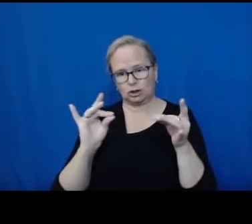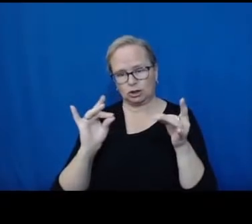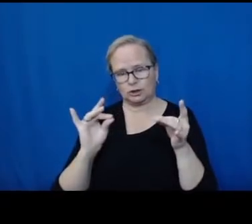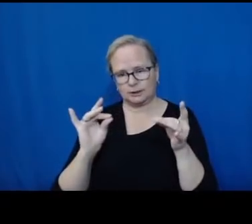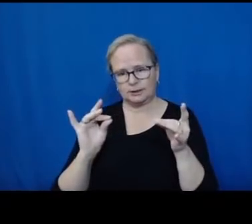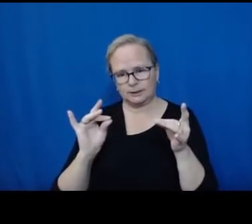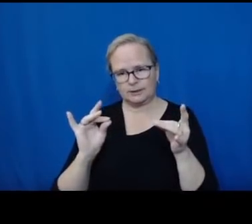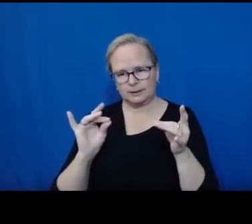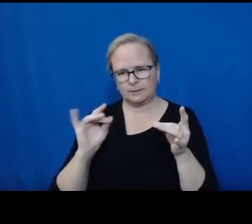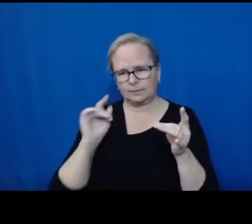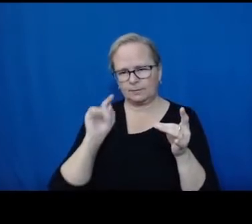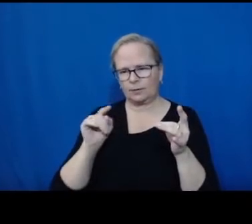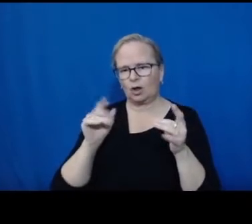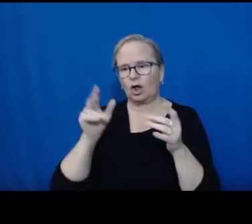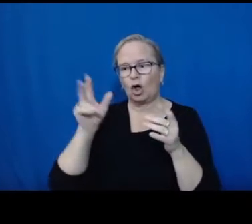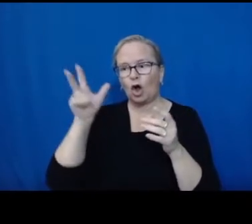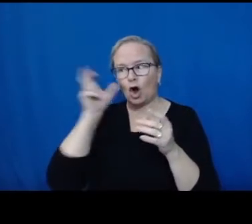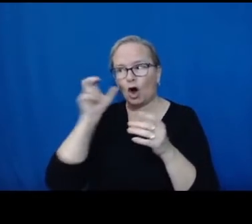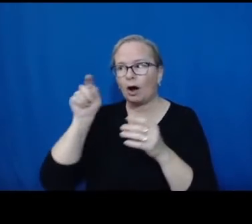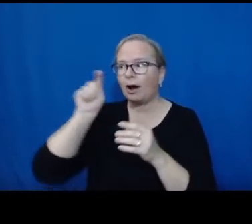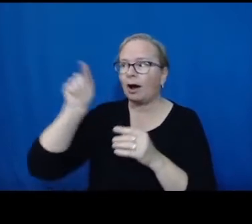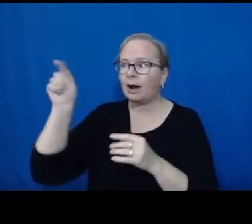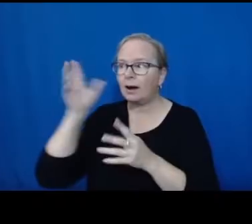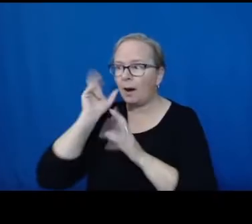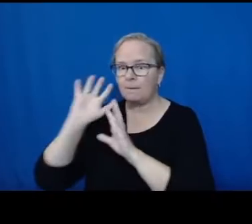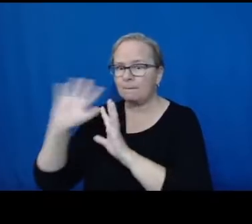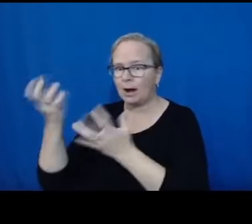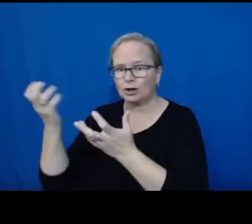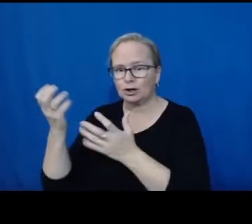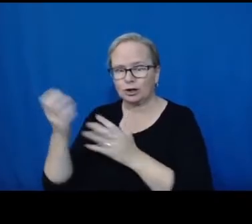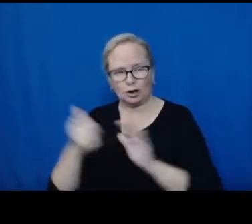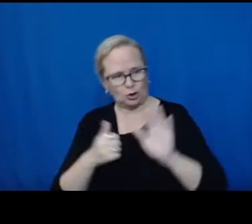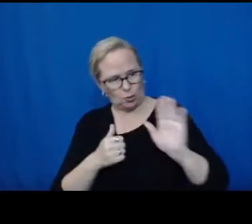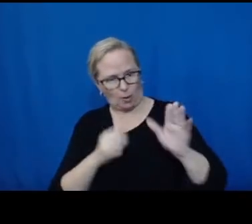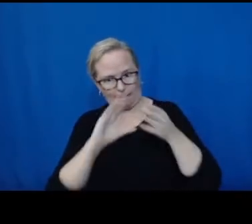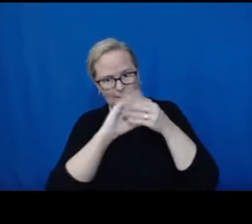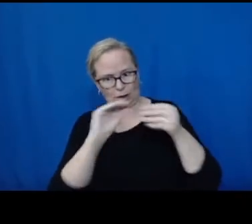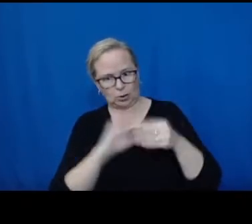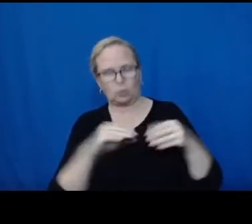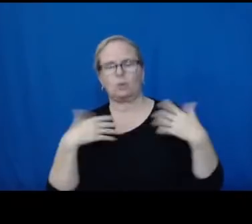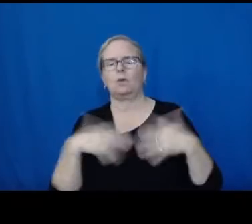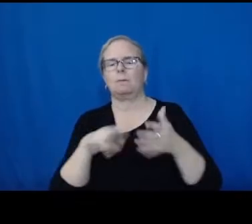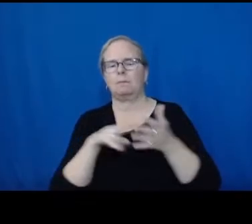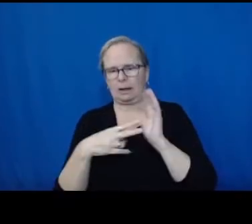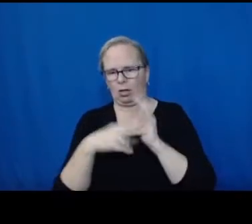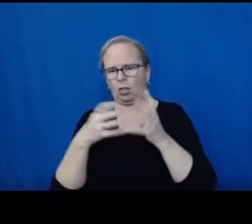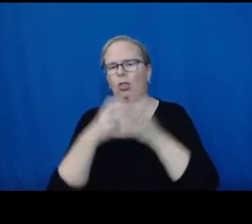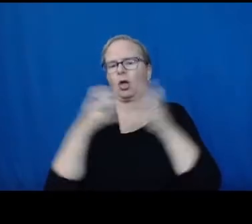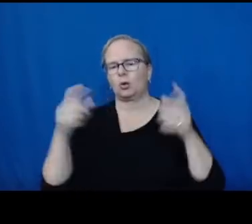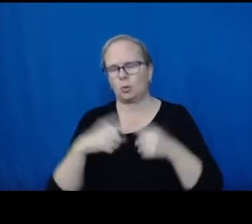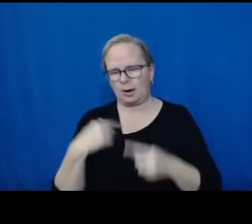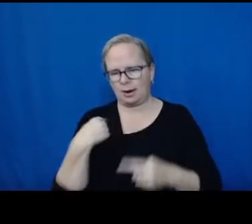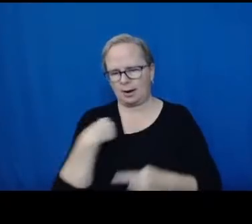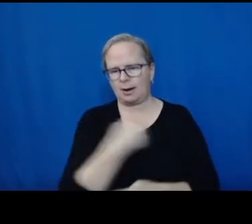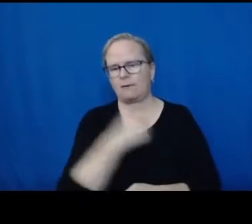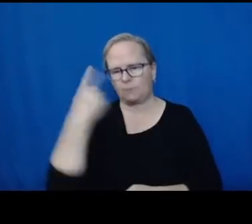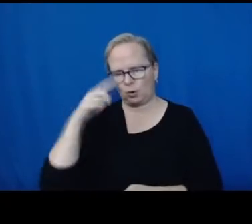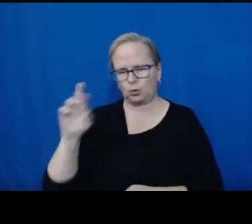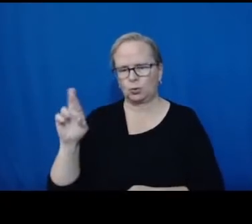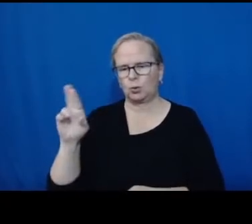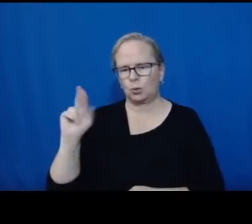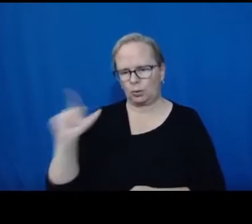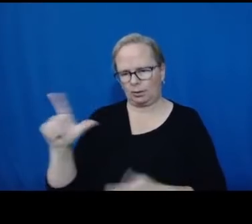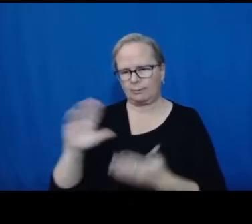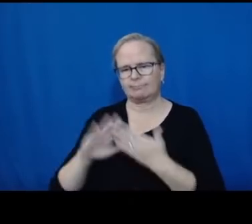been able to have a lot with us, and it means the world. So thank you for all that you're